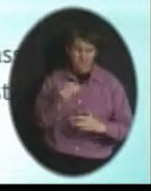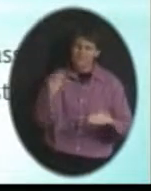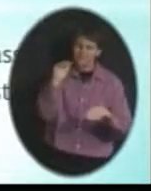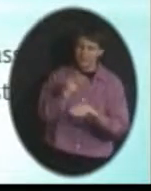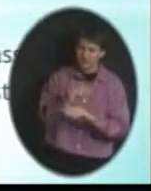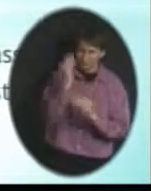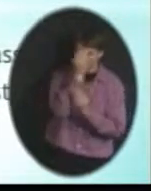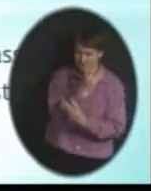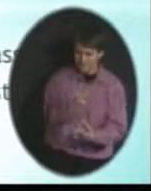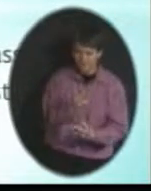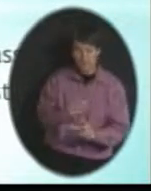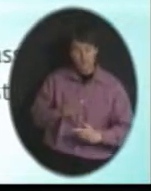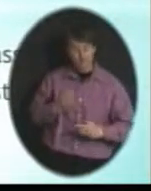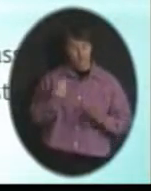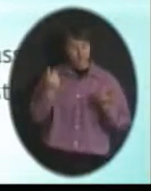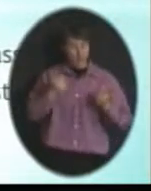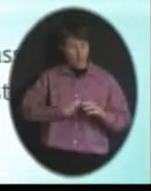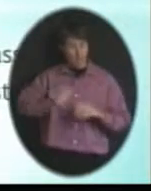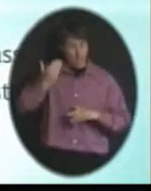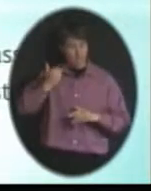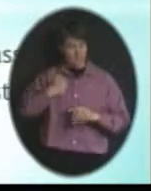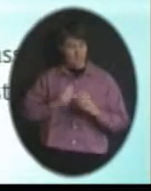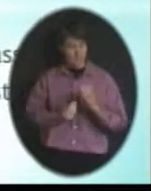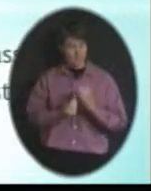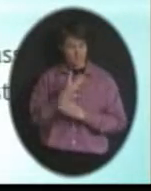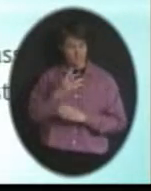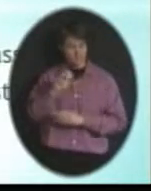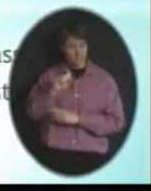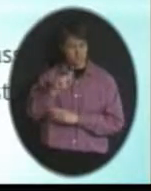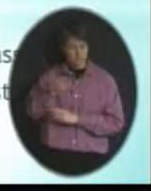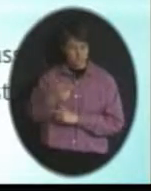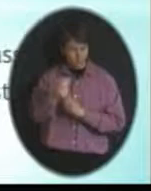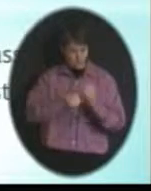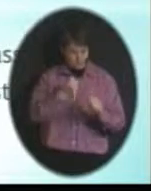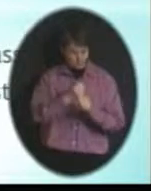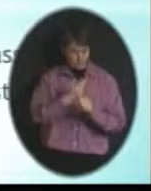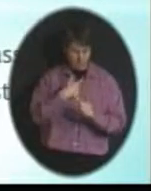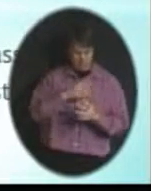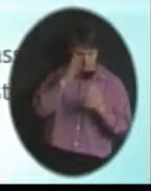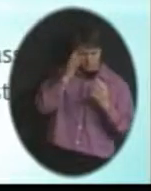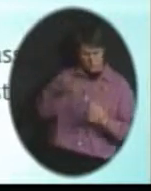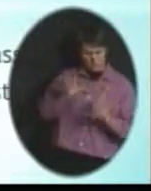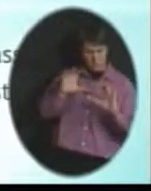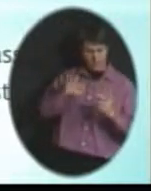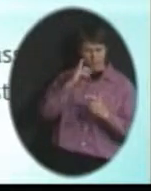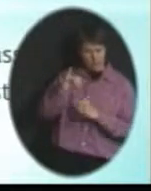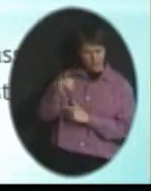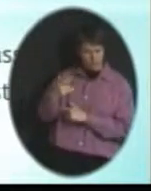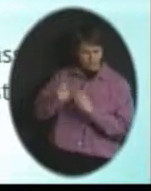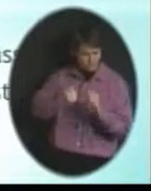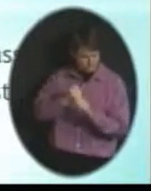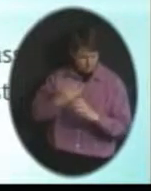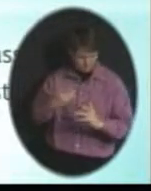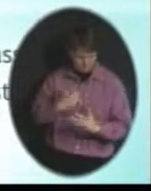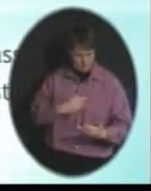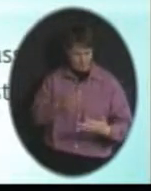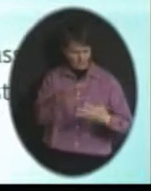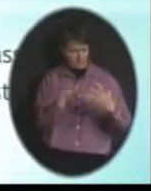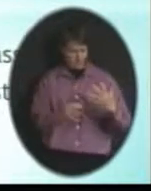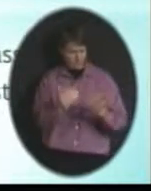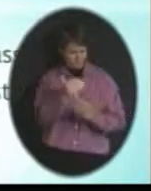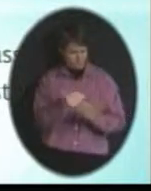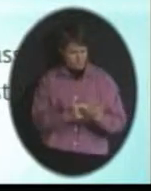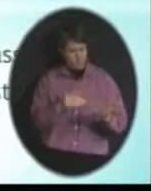It was the spring of my sophomore year, and I was making my course selection for the following year. I was looking over my elective course